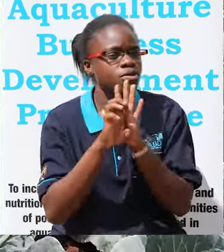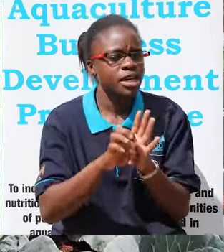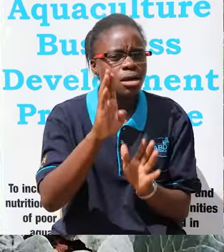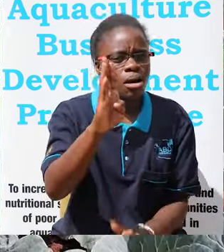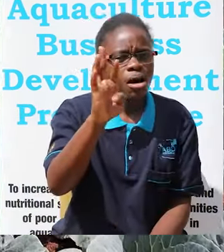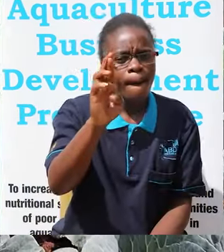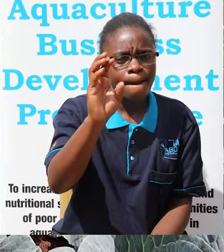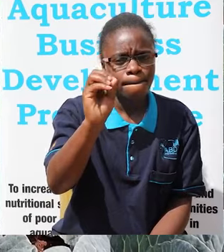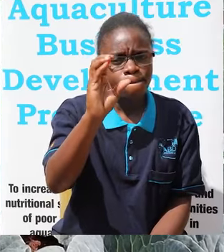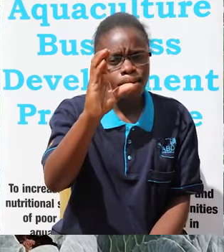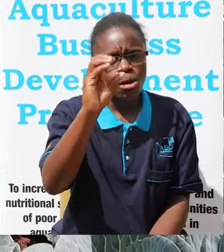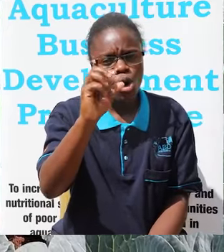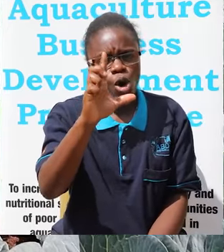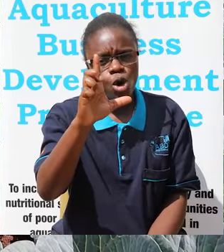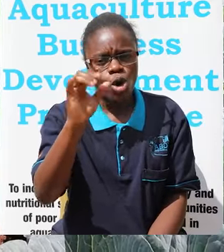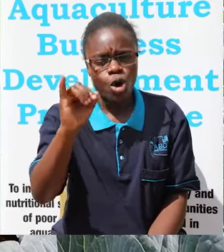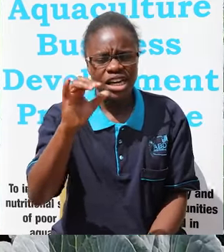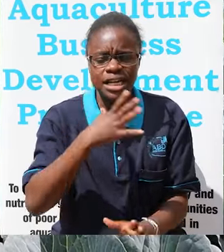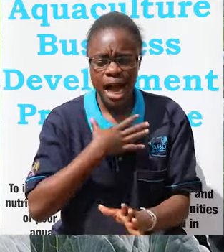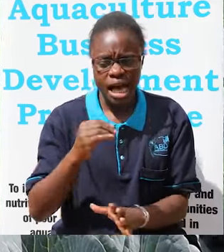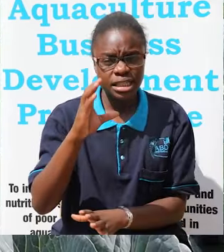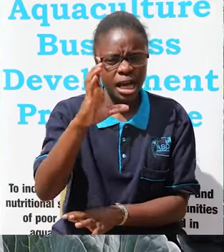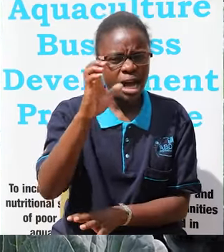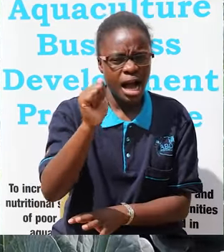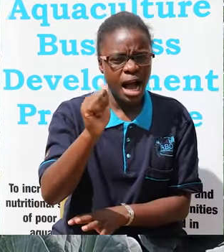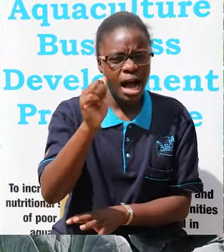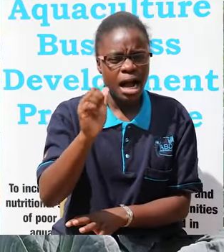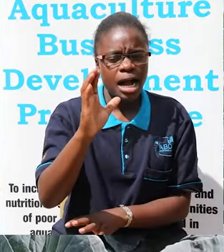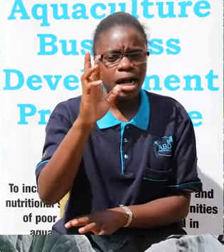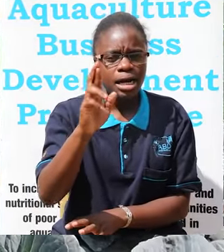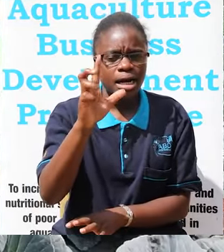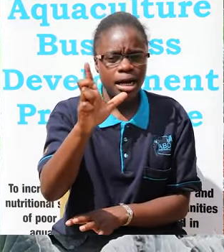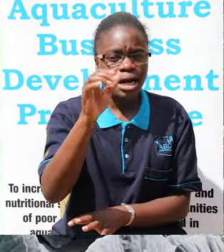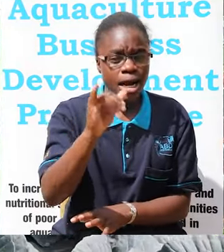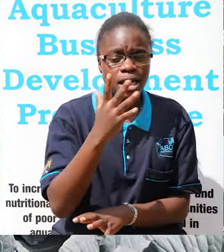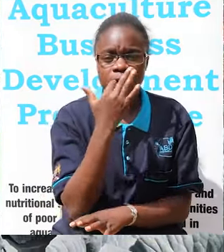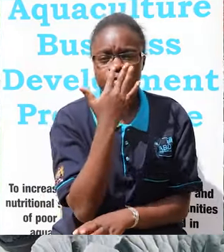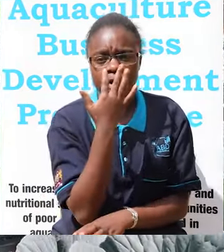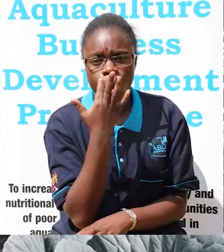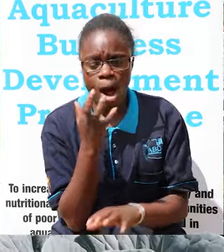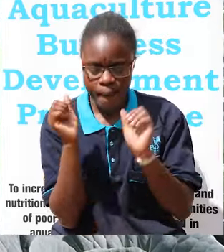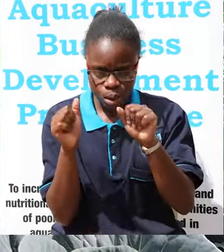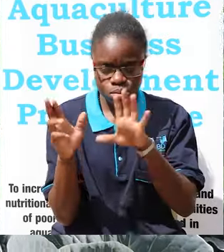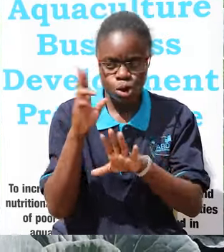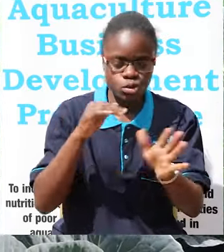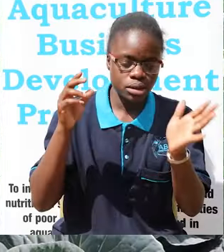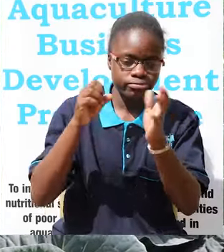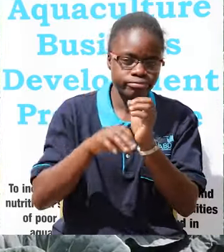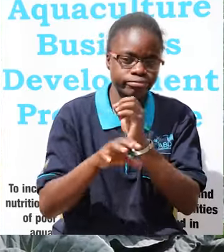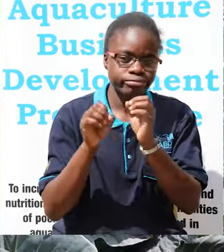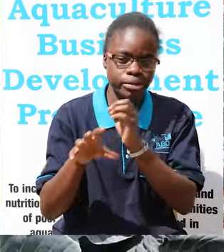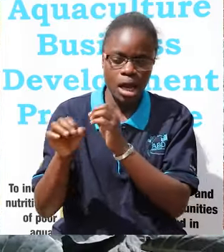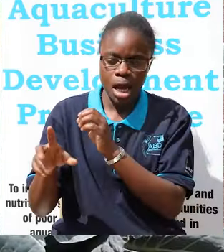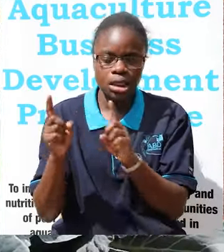like broccoli and cauliflower, which are highly nutritious. So the basic is this: have a variety